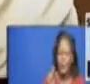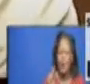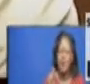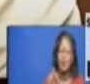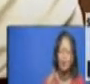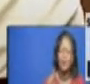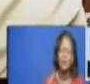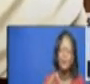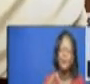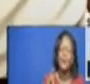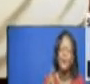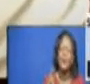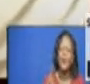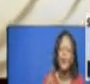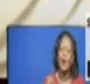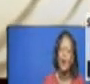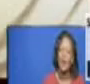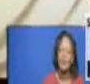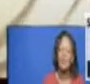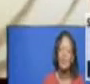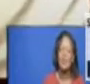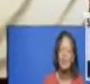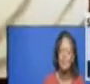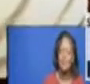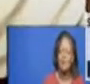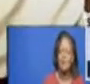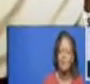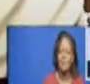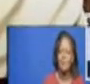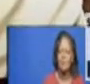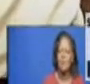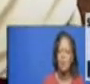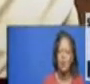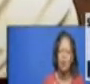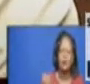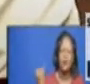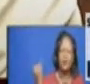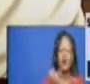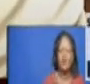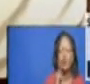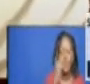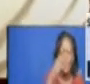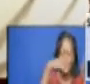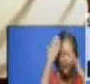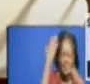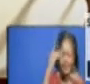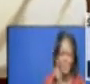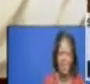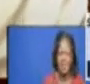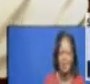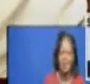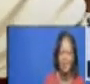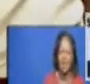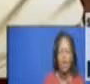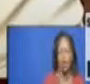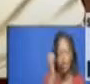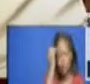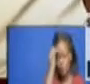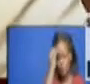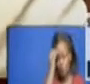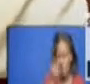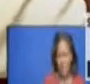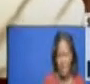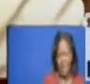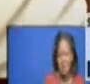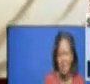Gadu Girls, that I was called to Nairobi University as a law student. And I did